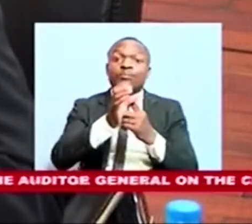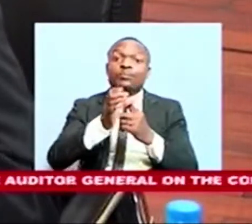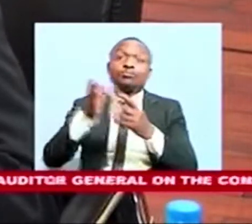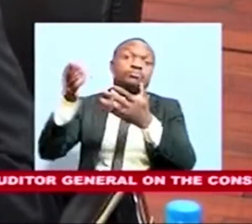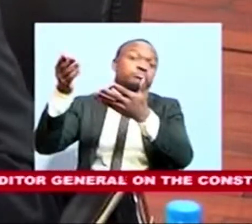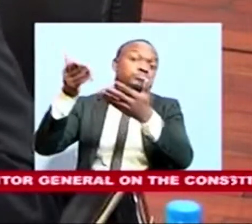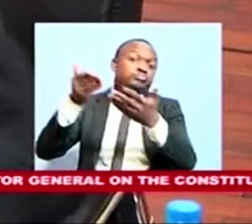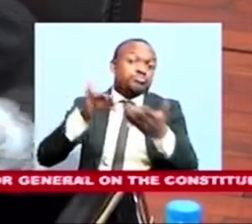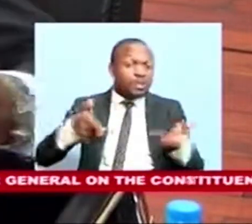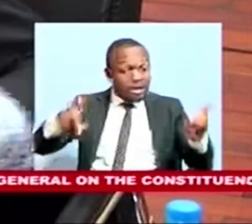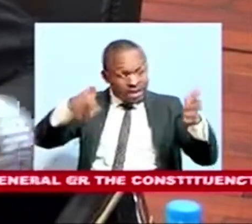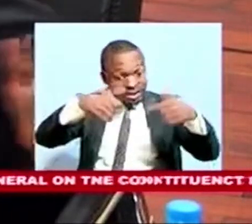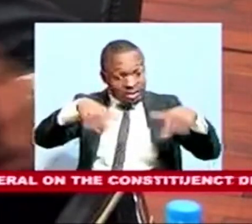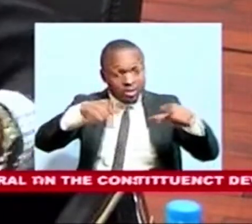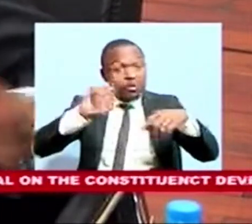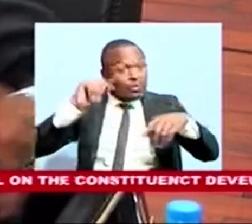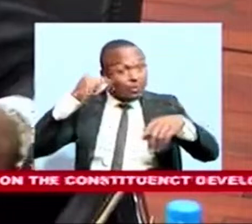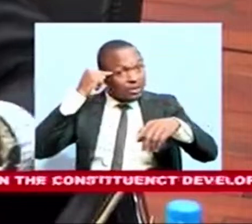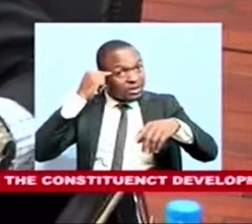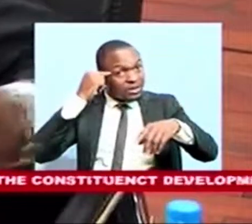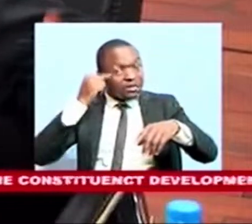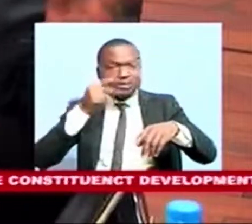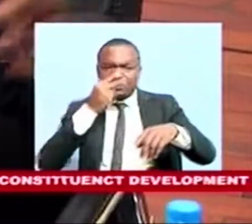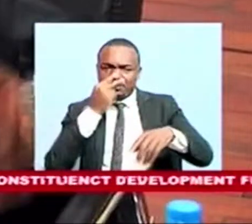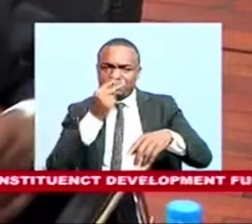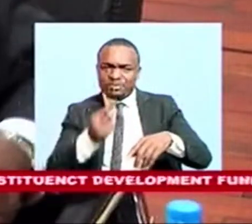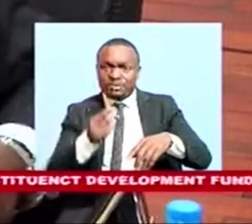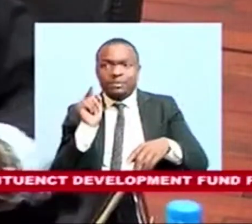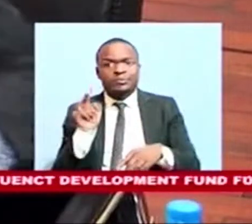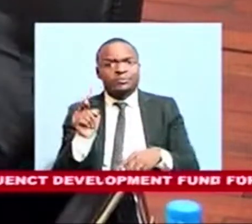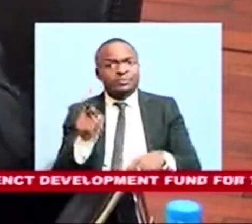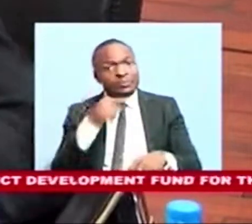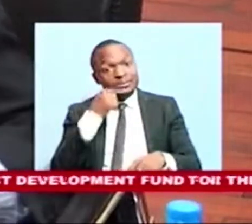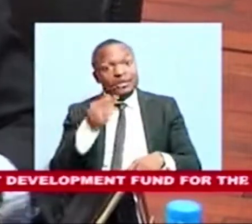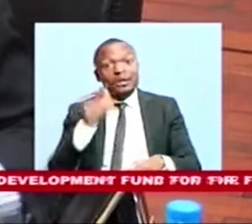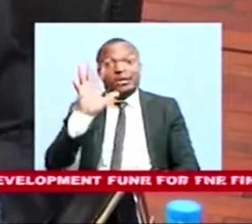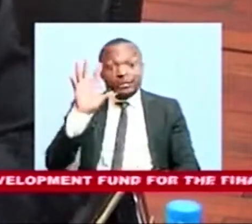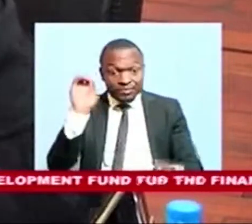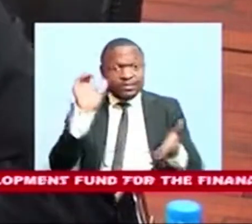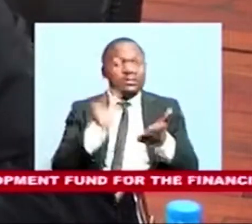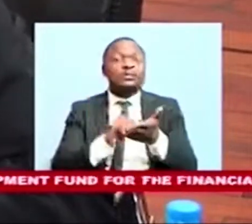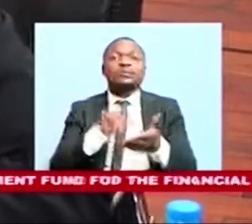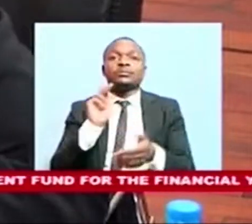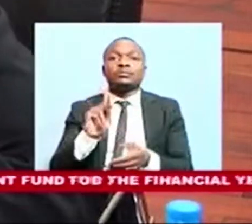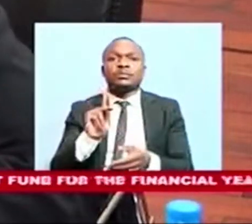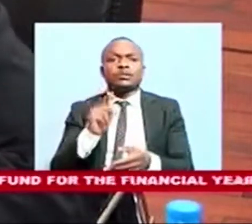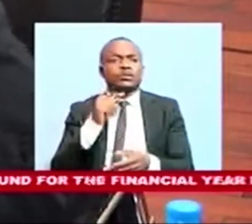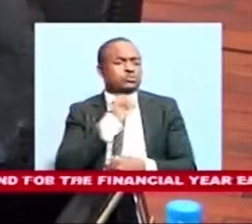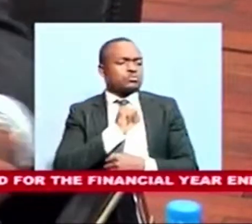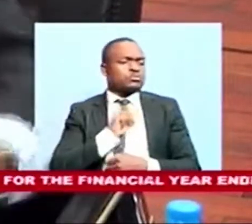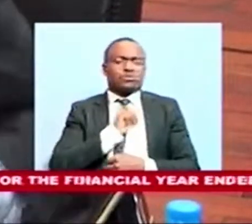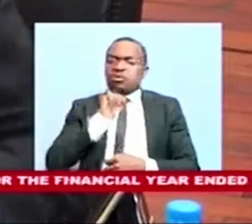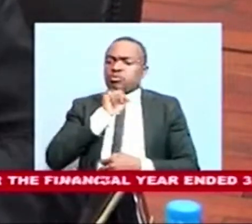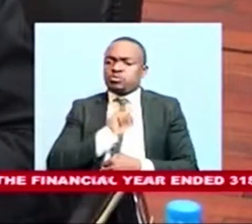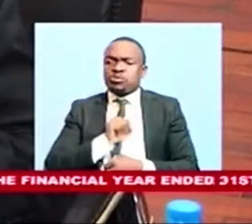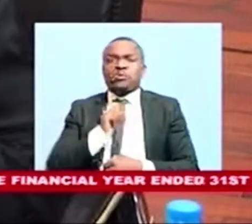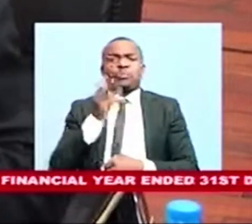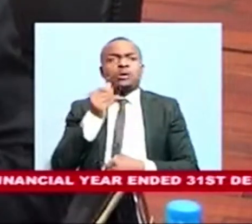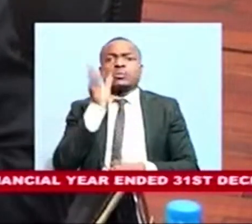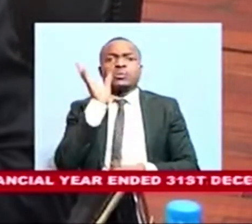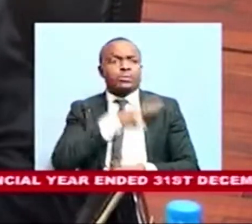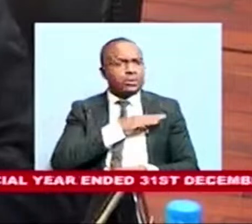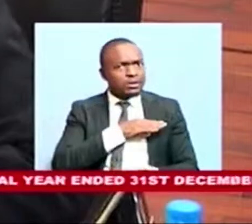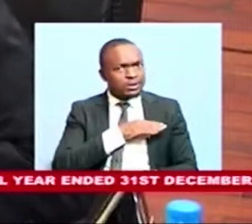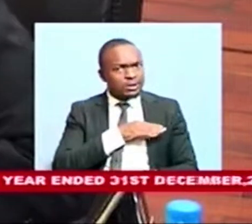in the local government. Look at, I always refer to, I referred earlier, 50,000 kwacha. We sincerely apologized. It is gone.